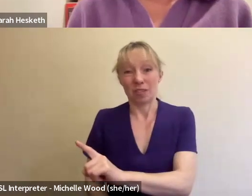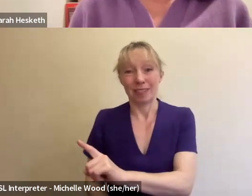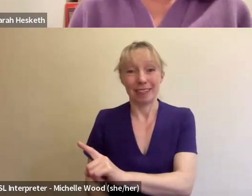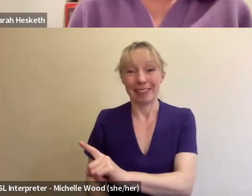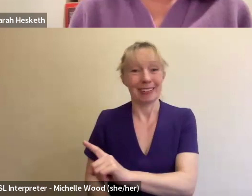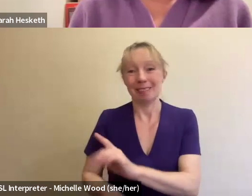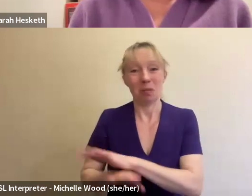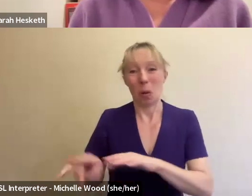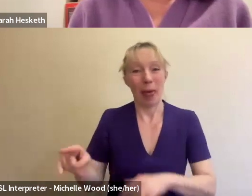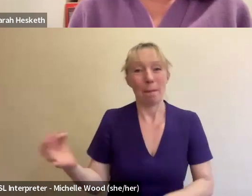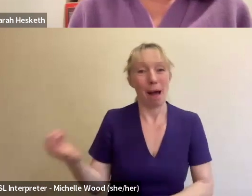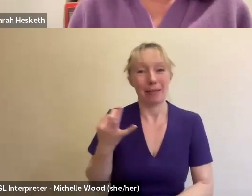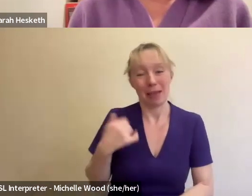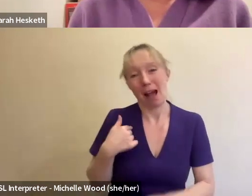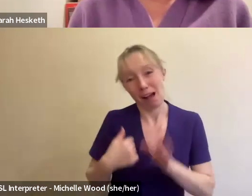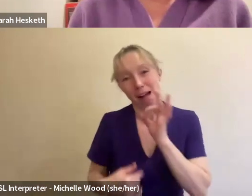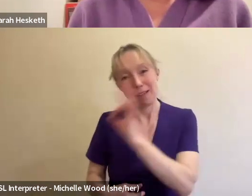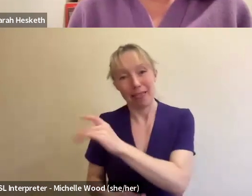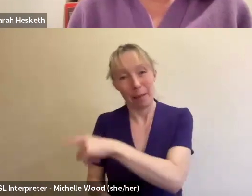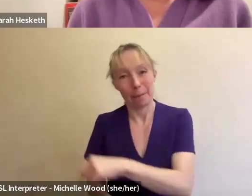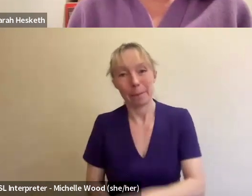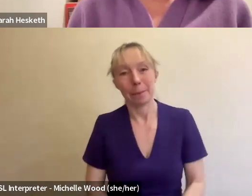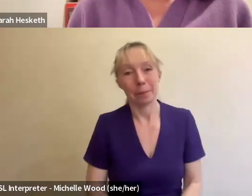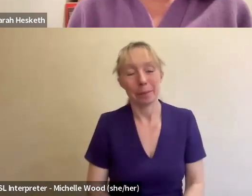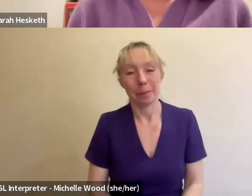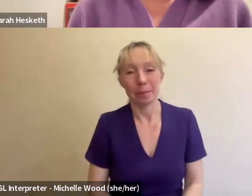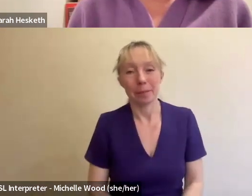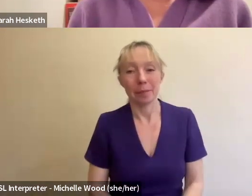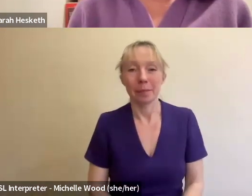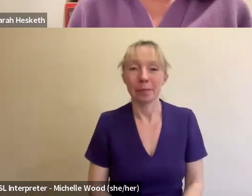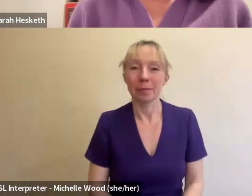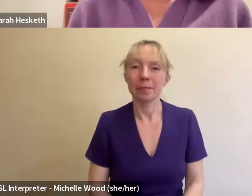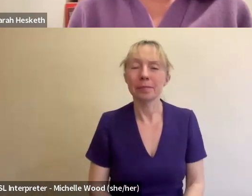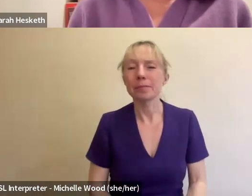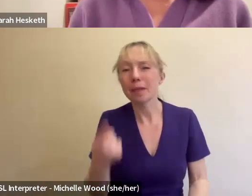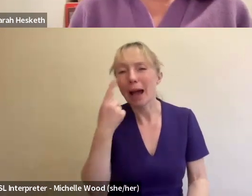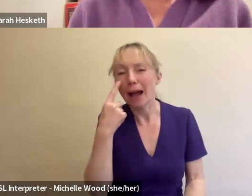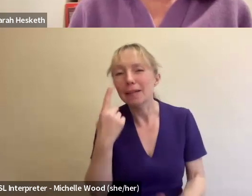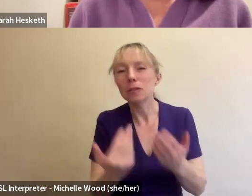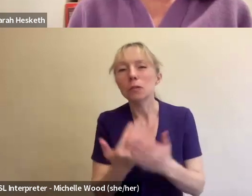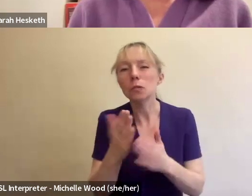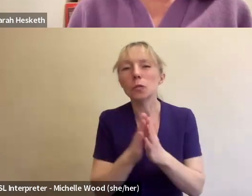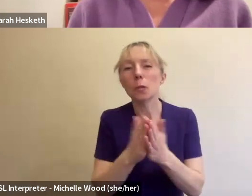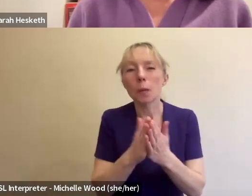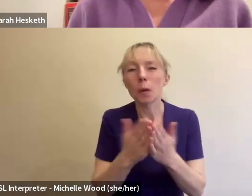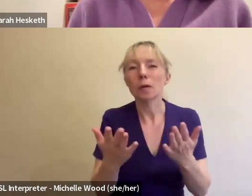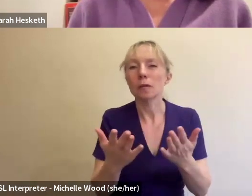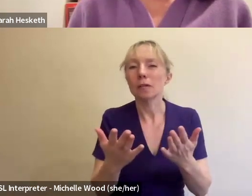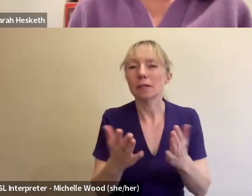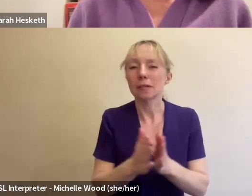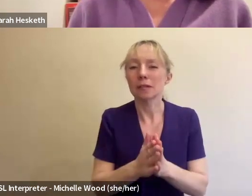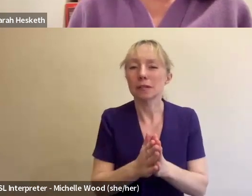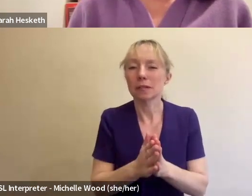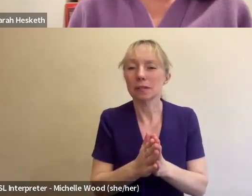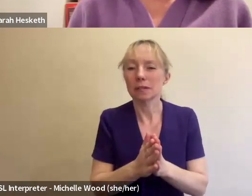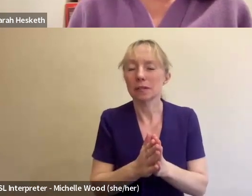people. So I often just pay attention to like new books or new chapbooks being